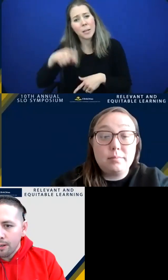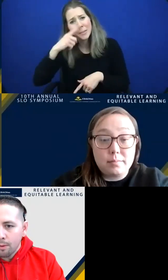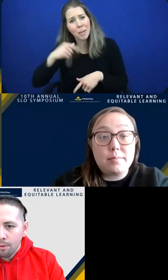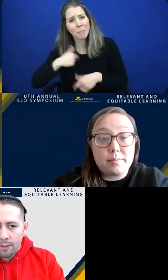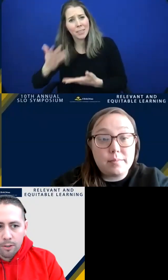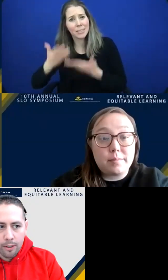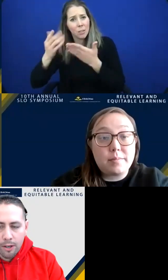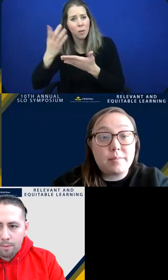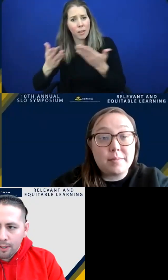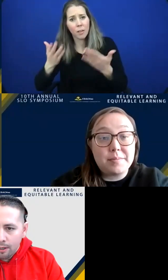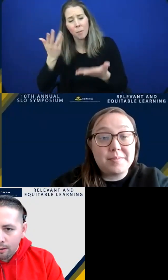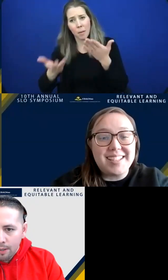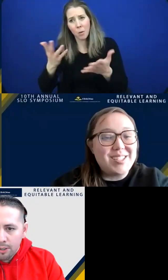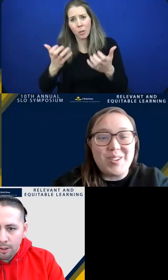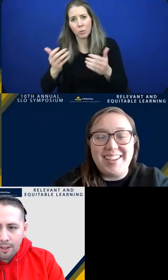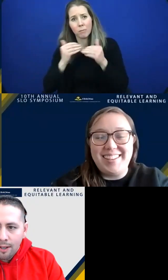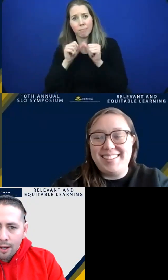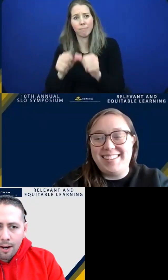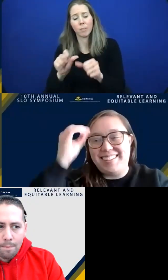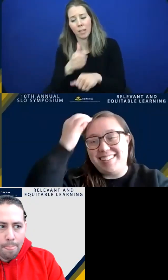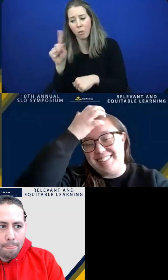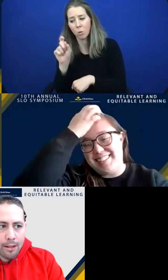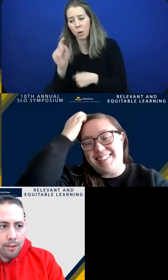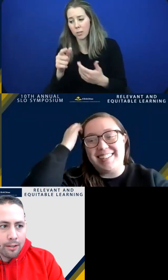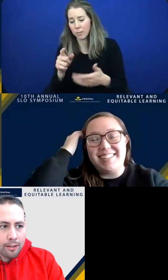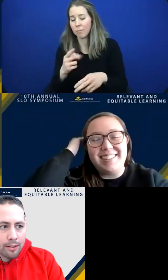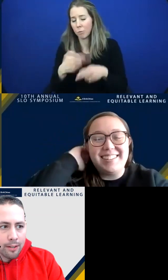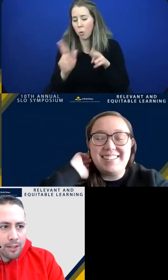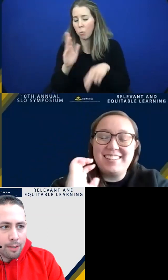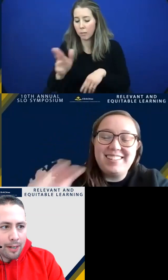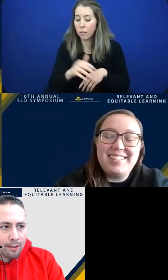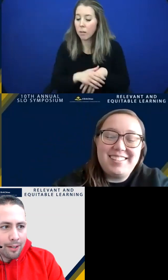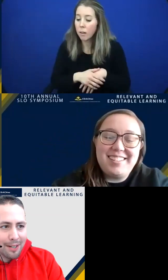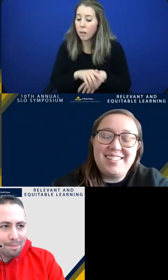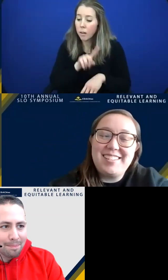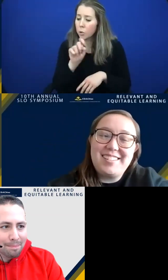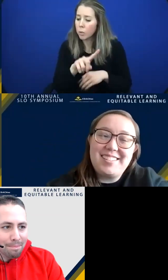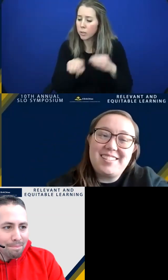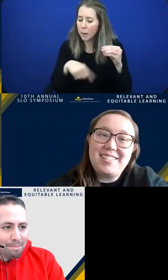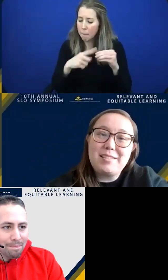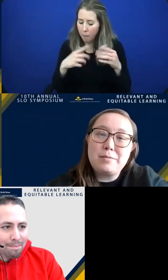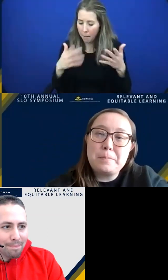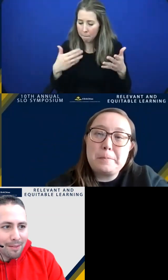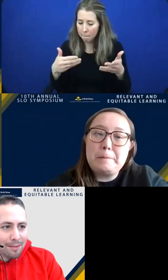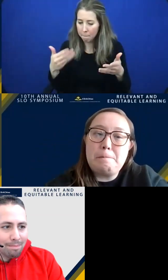You probably all want to move on to another question, but I'll keep it short. The question about